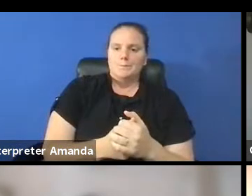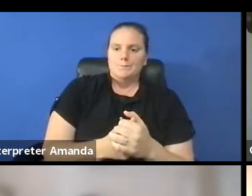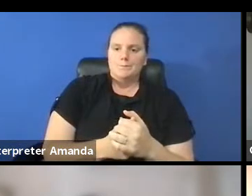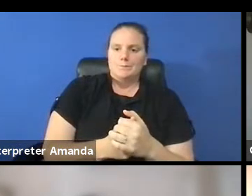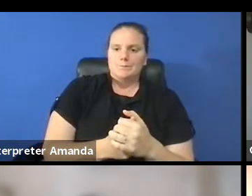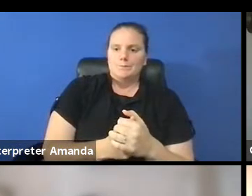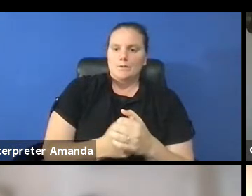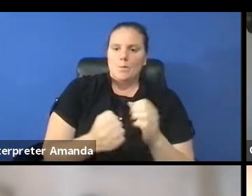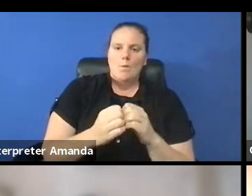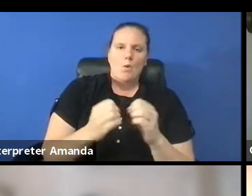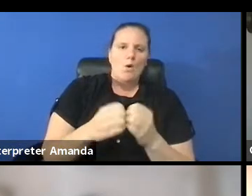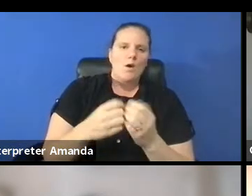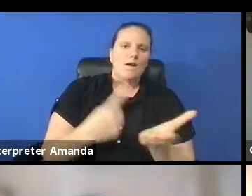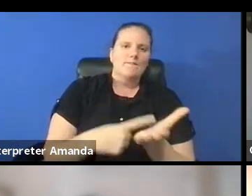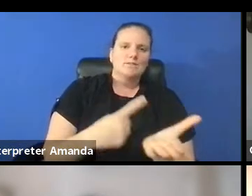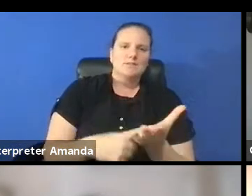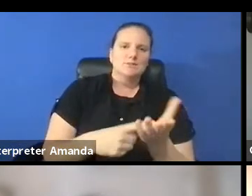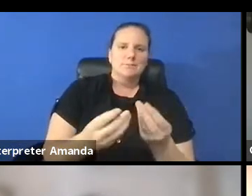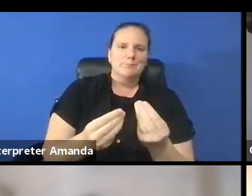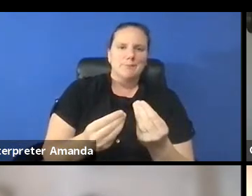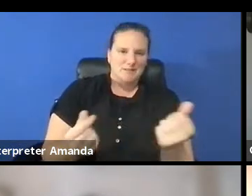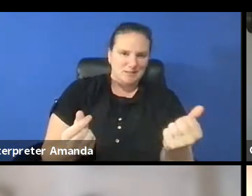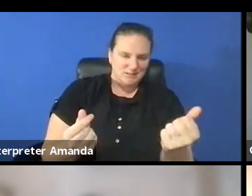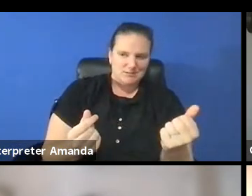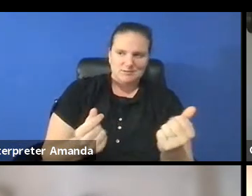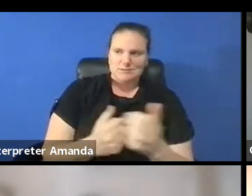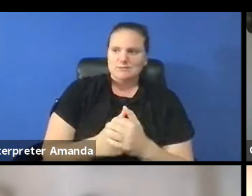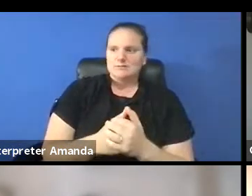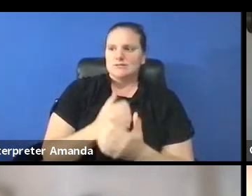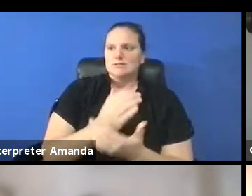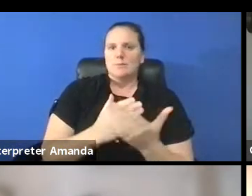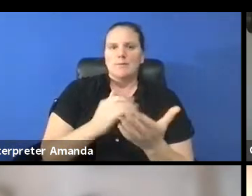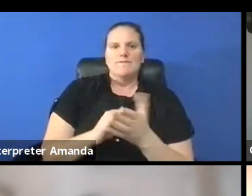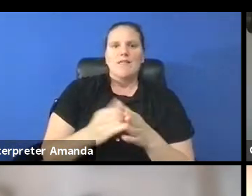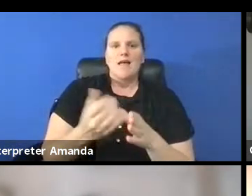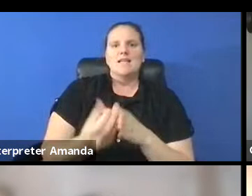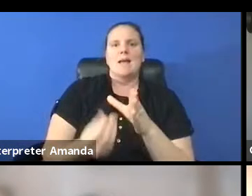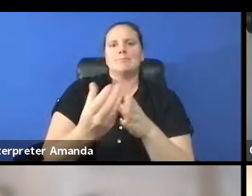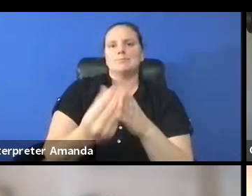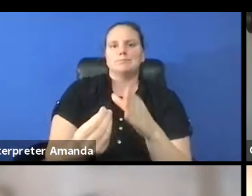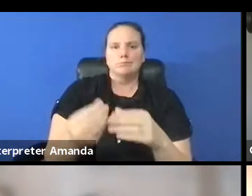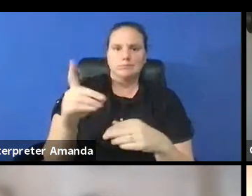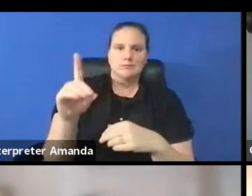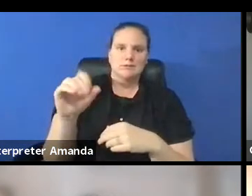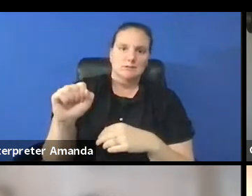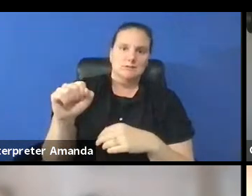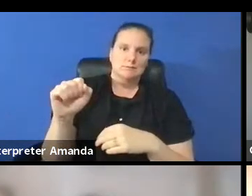more conversations around mending some of the gaps and disparities.